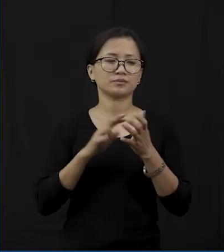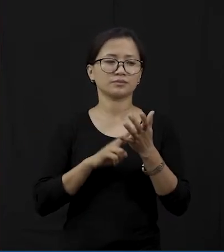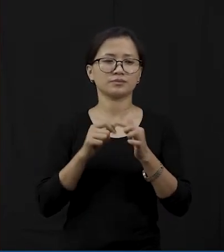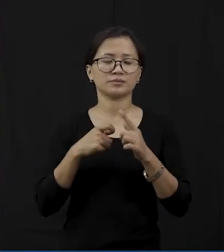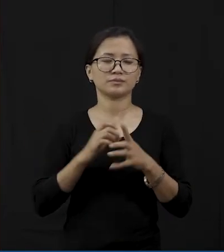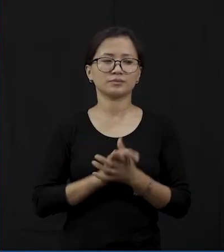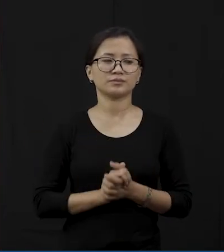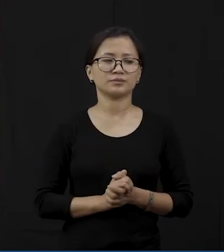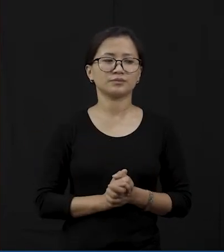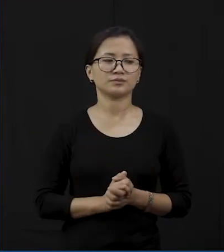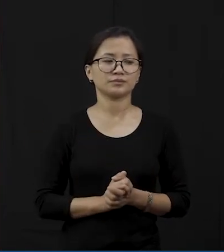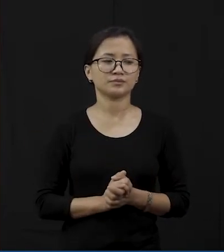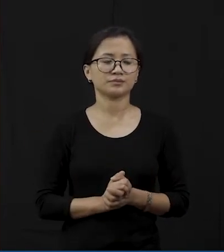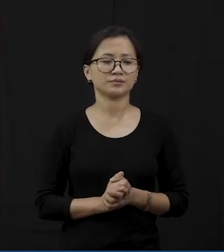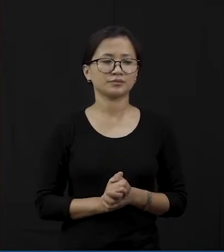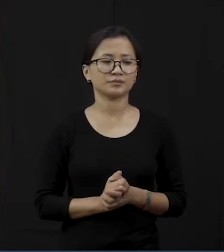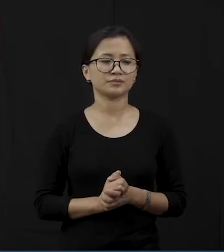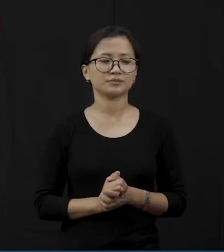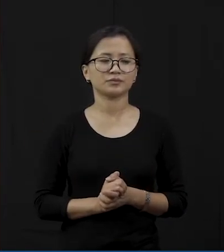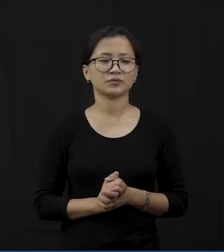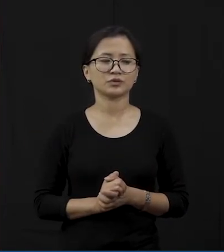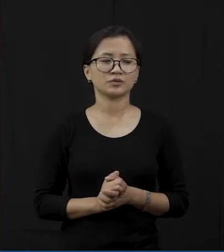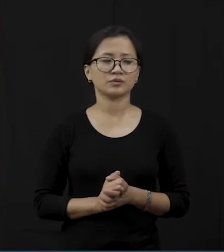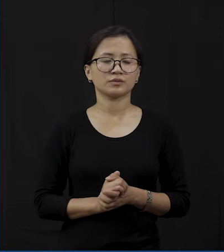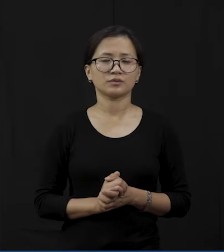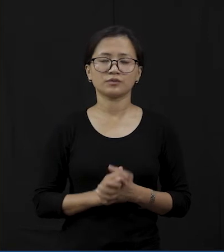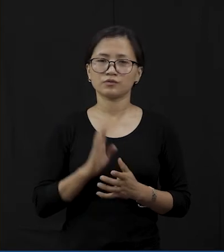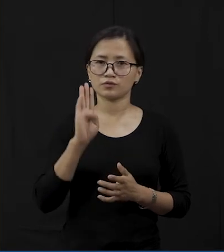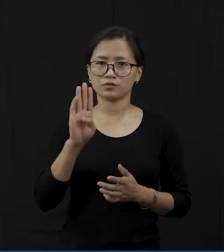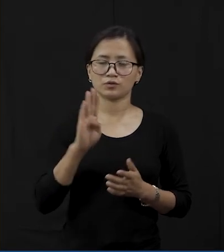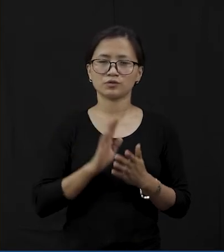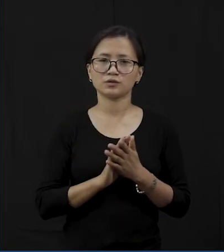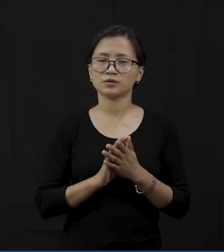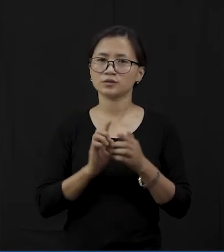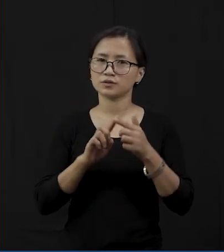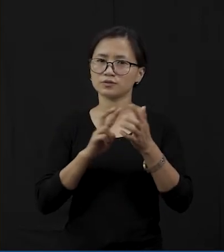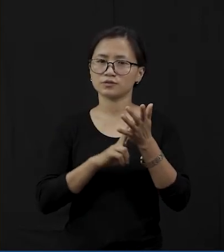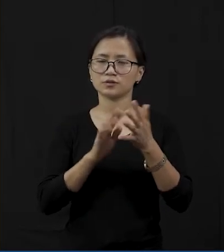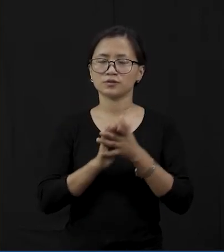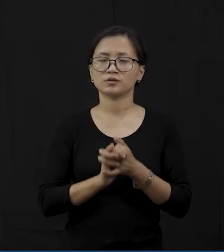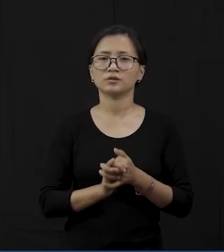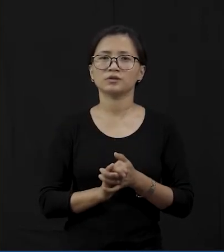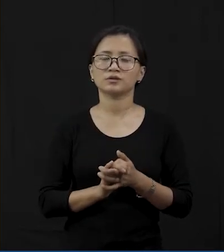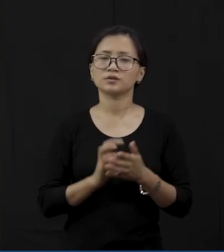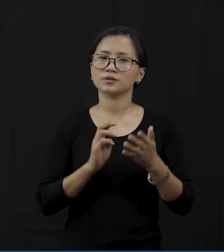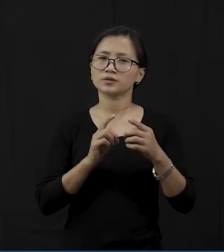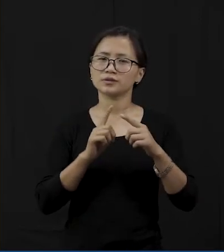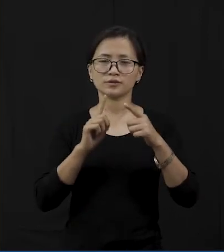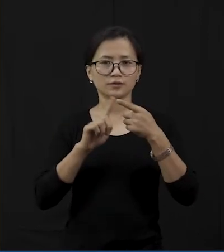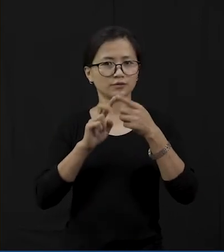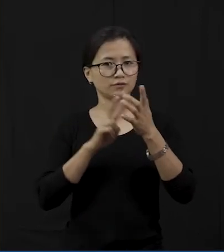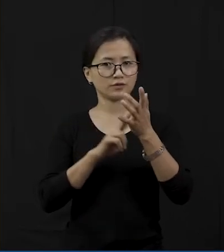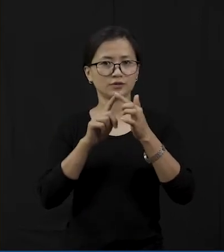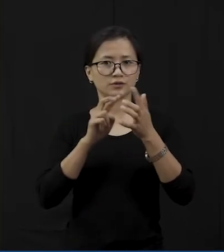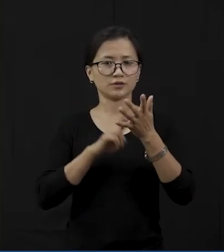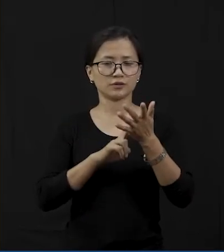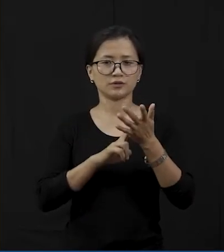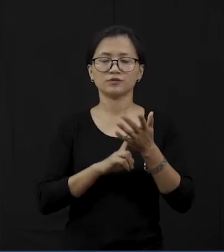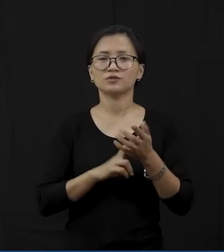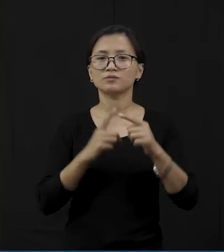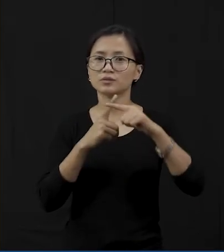see that even plus even, 4 plus 4, which means 4 is even, another 4 is even. So even plus even is